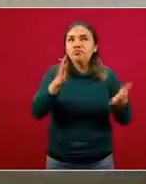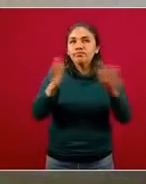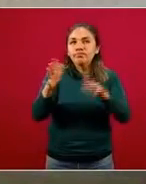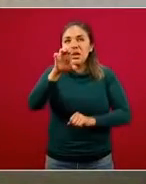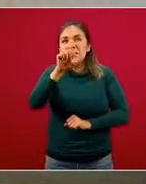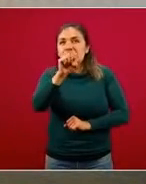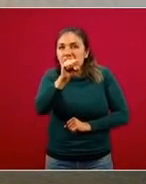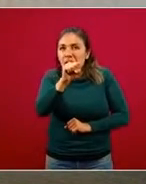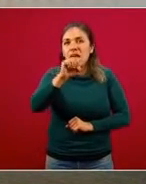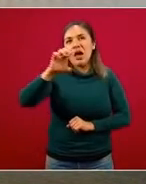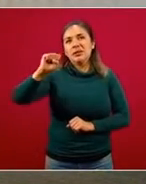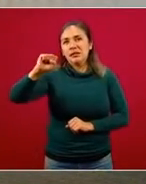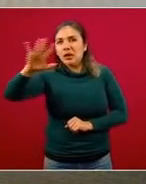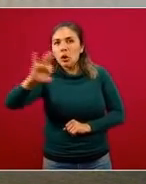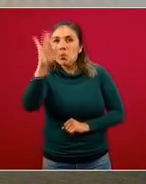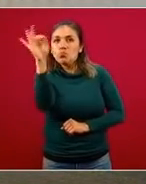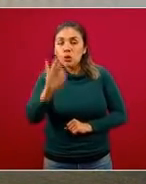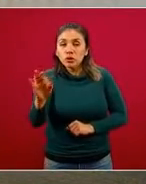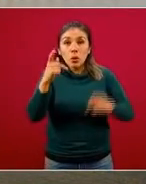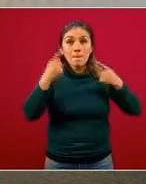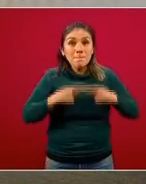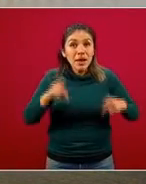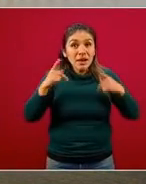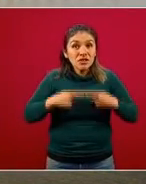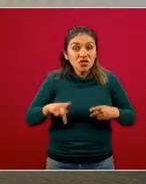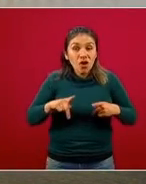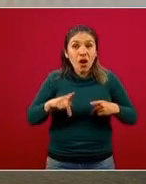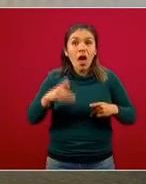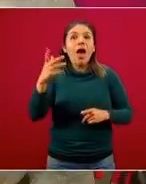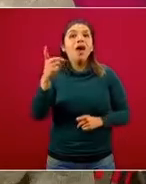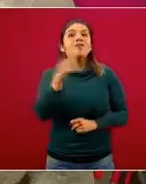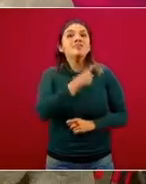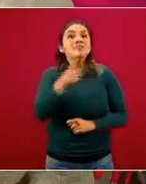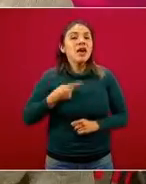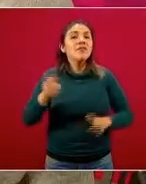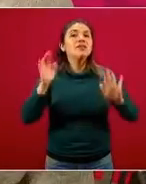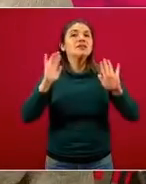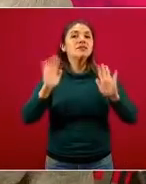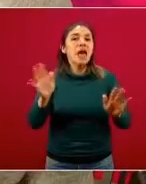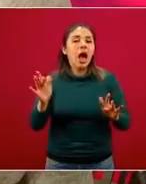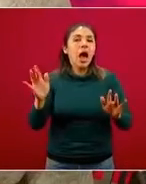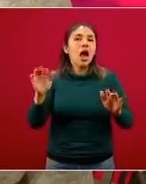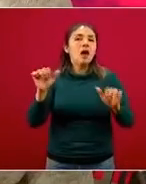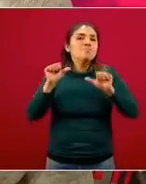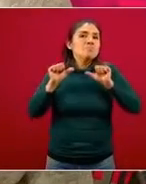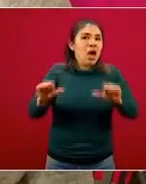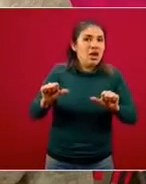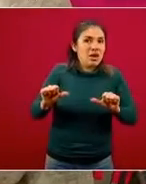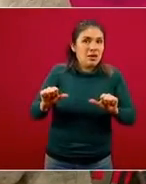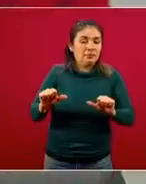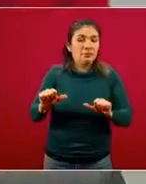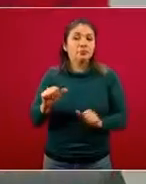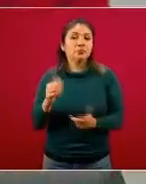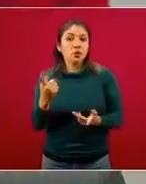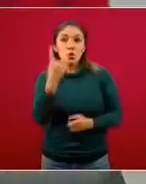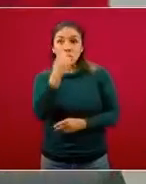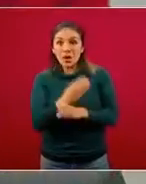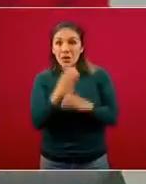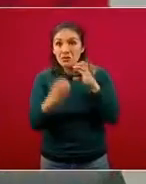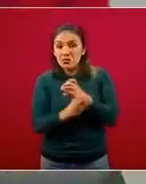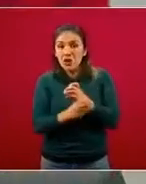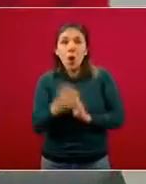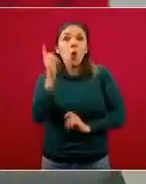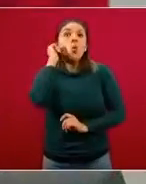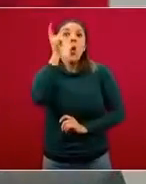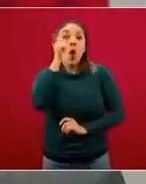you're 60, talking about. 65% That means that we de would la población 60 to que haya sido 65% inmune. of the population to be Ahora, un immune. elemento esperanzador en